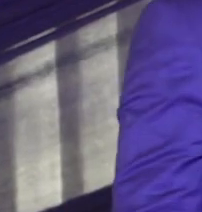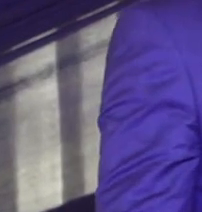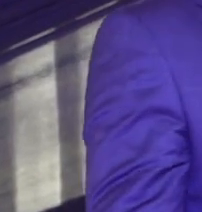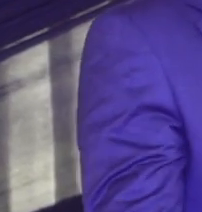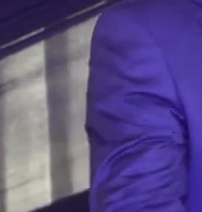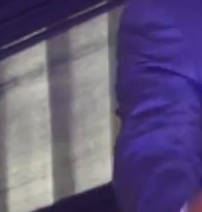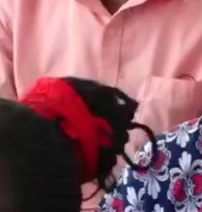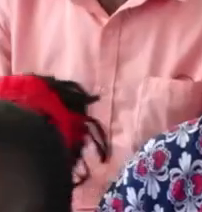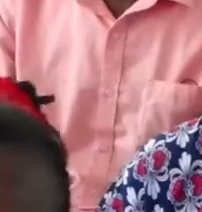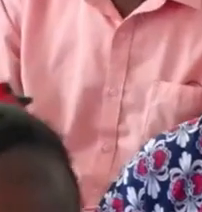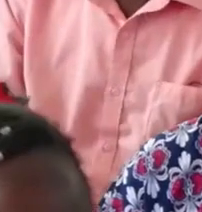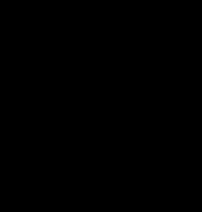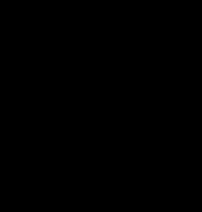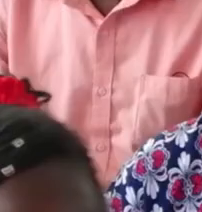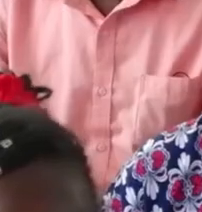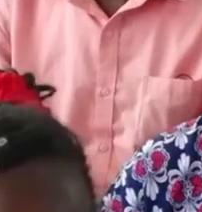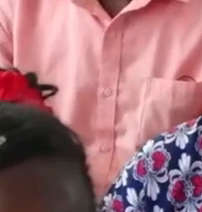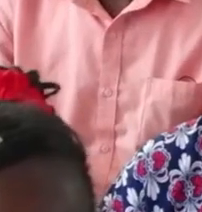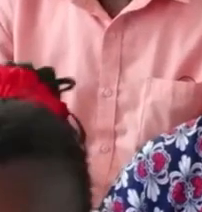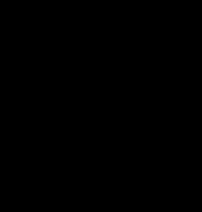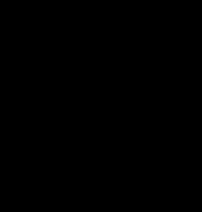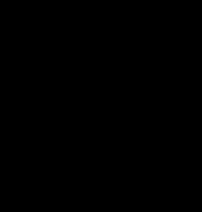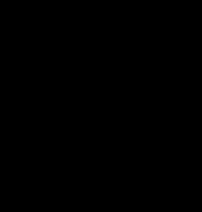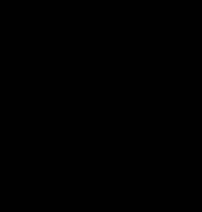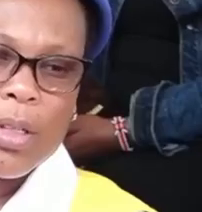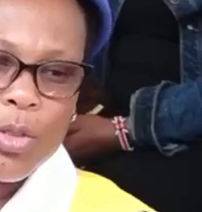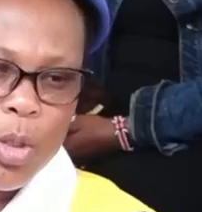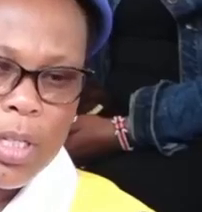possess a soul, and you dwell in a body.